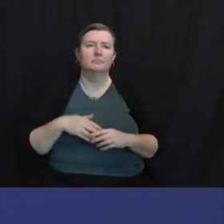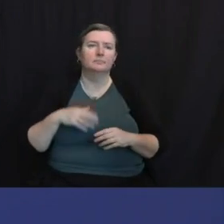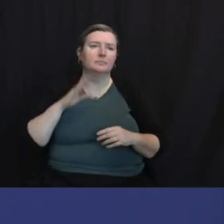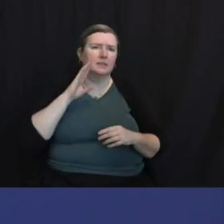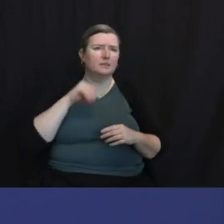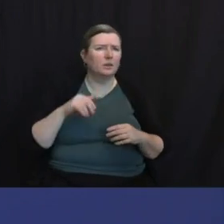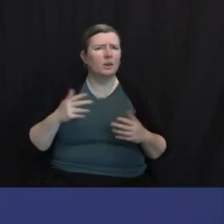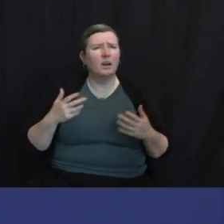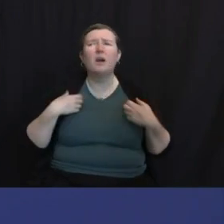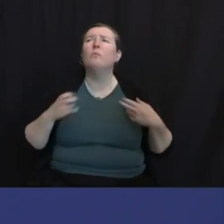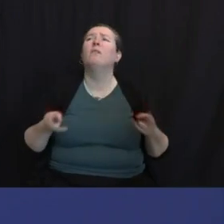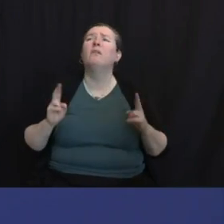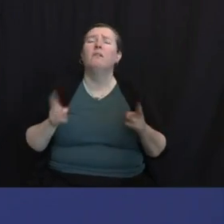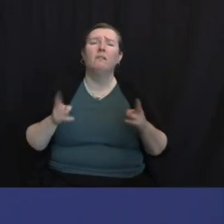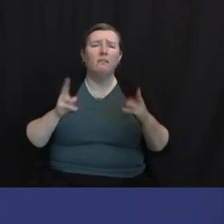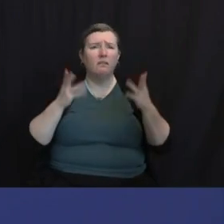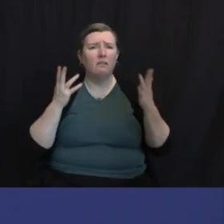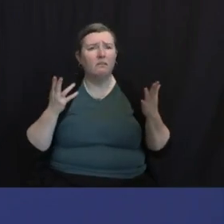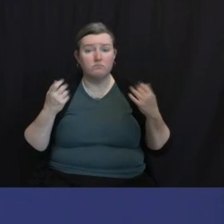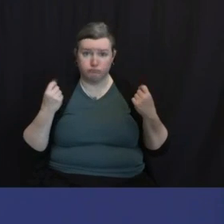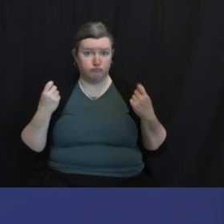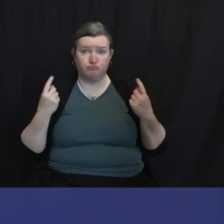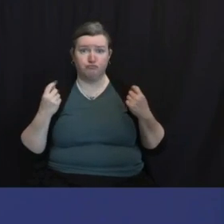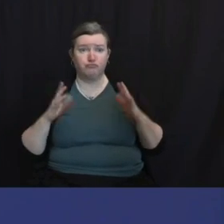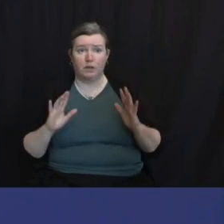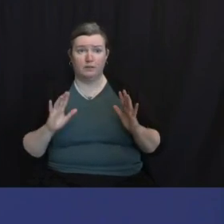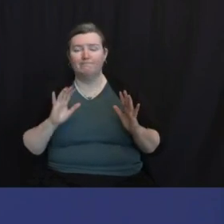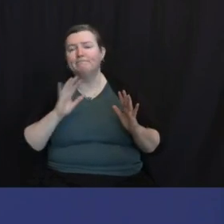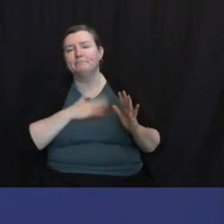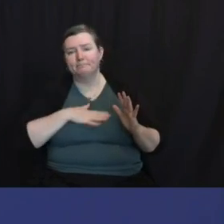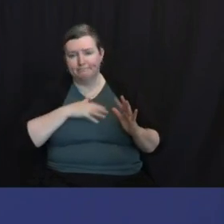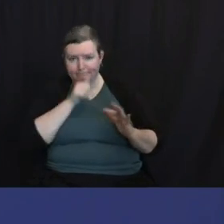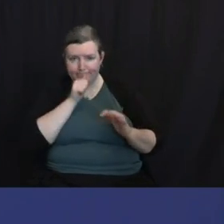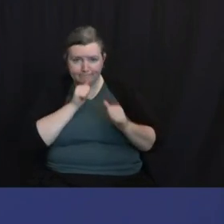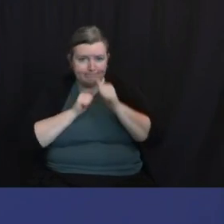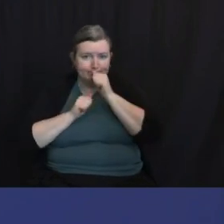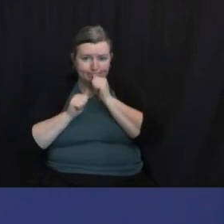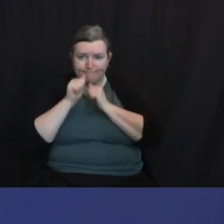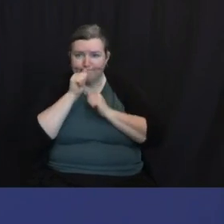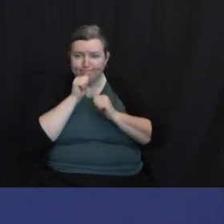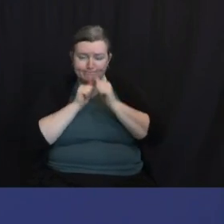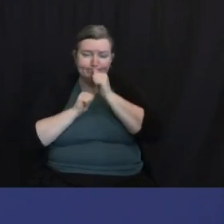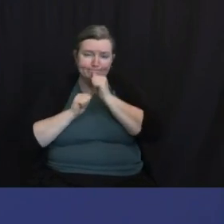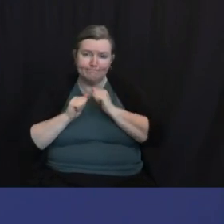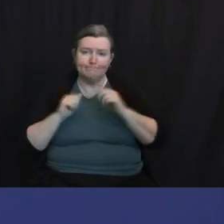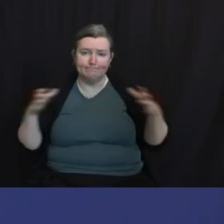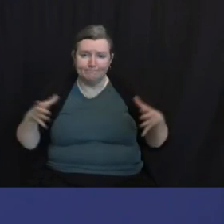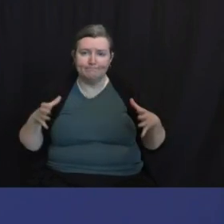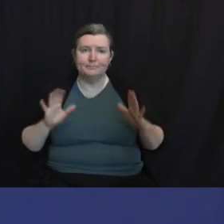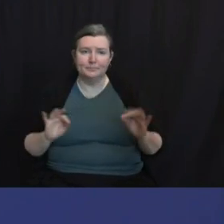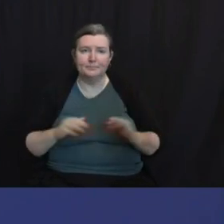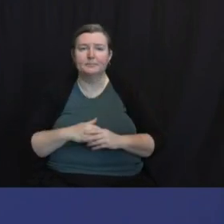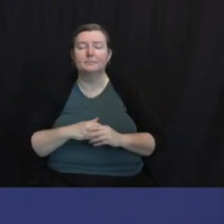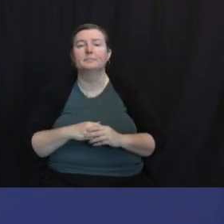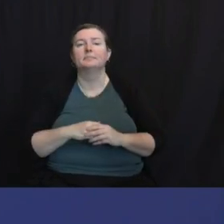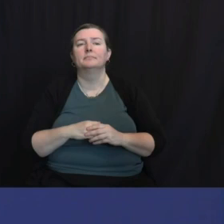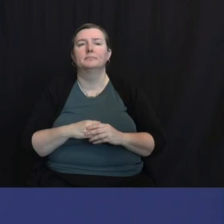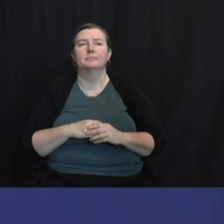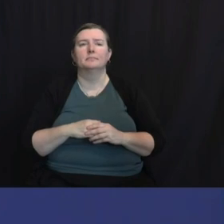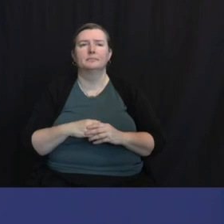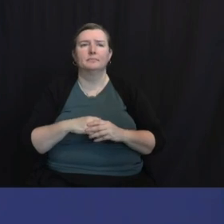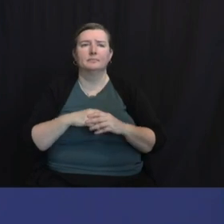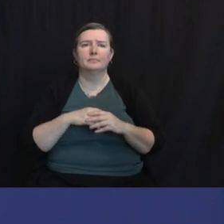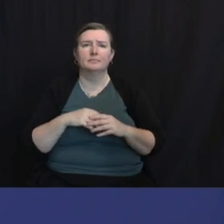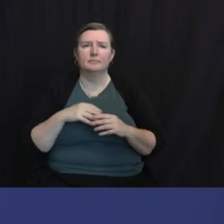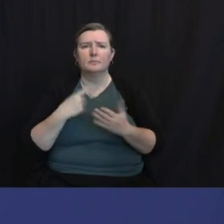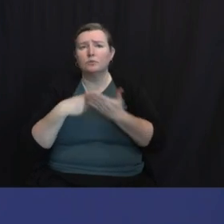it. But bear with us. We think at the end of the day, and the end of the day is now a matter of a number of weeks or a couple